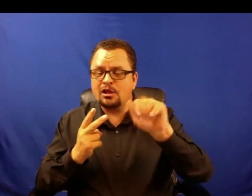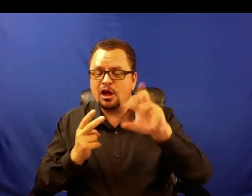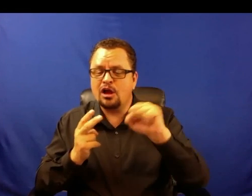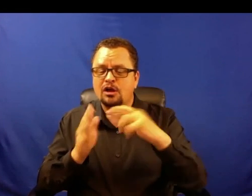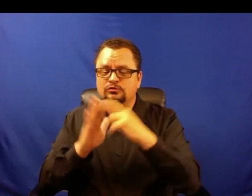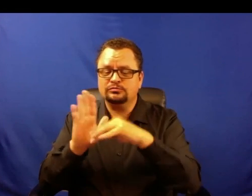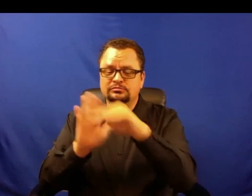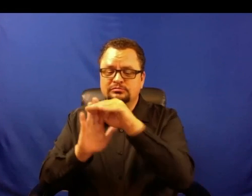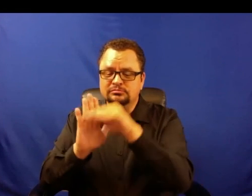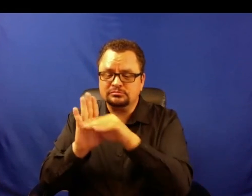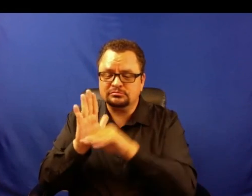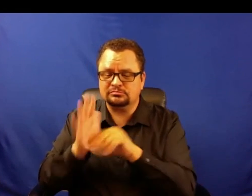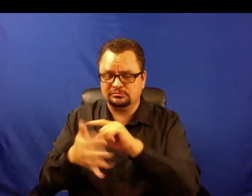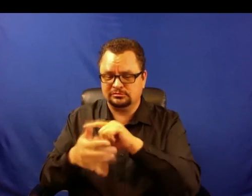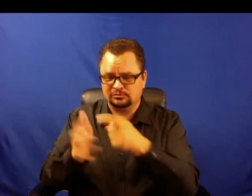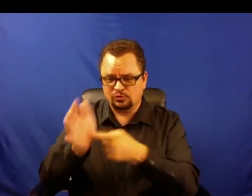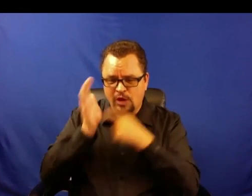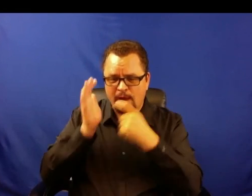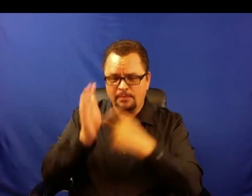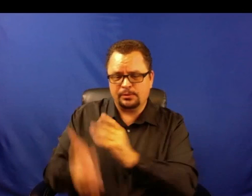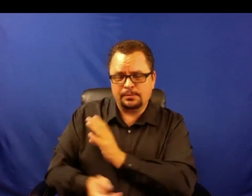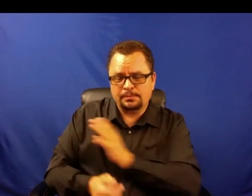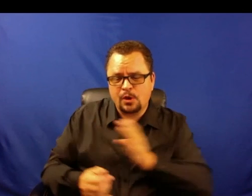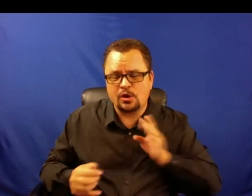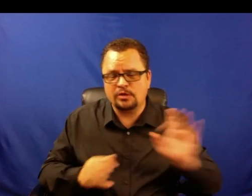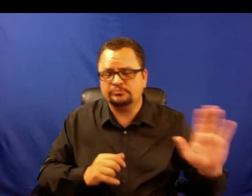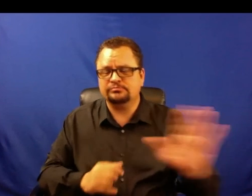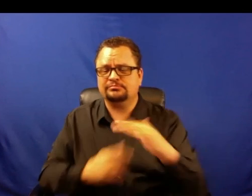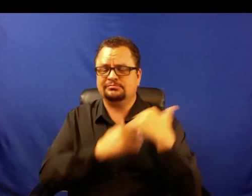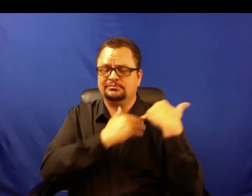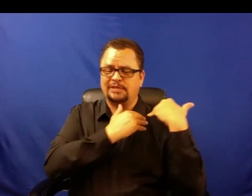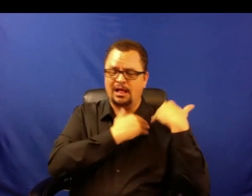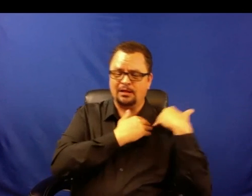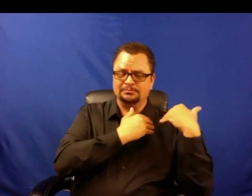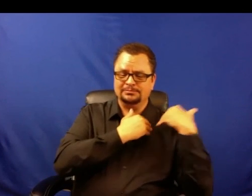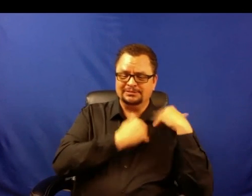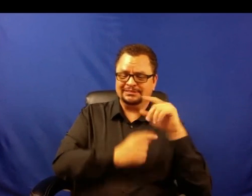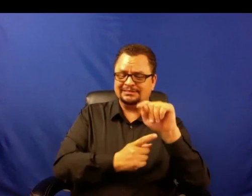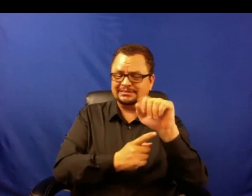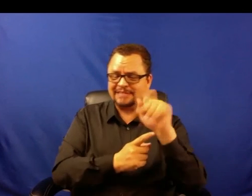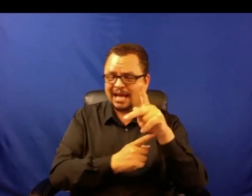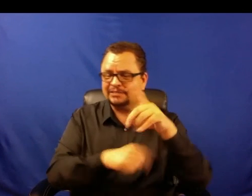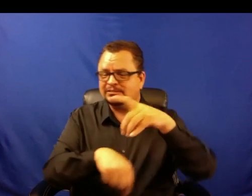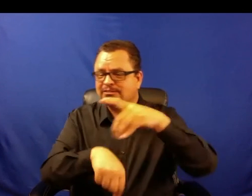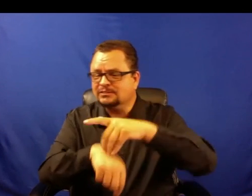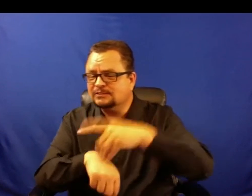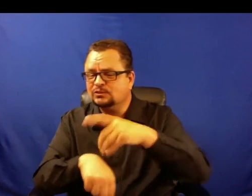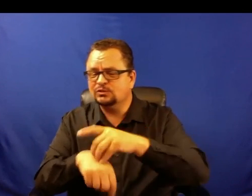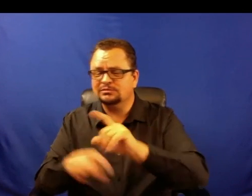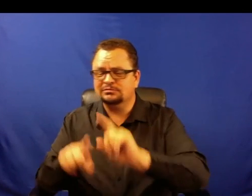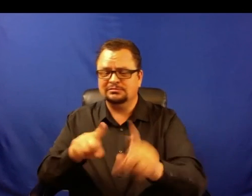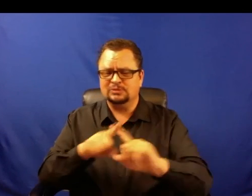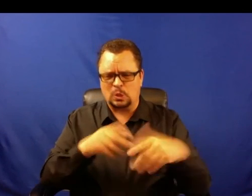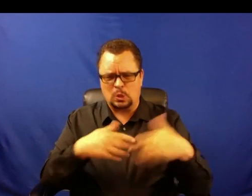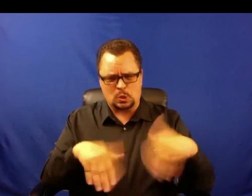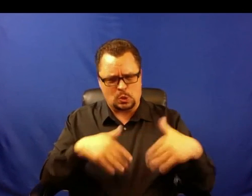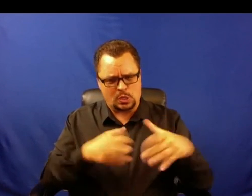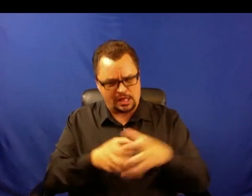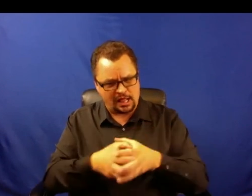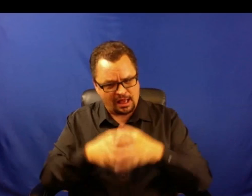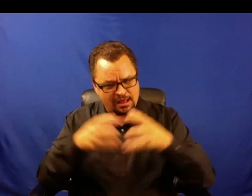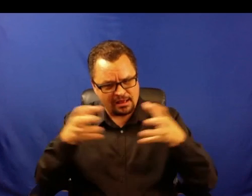or duties are rather circumscribed. It's like a sentence or two. And number